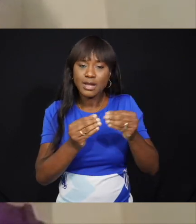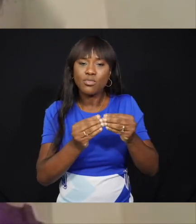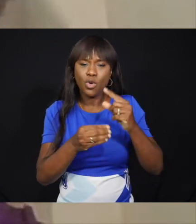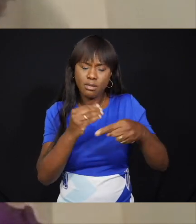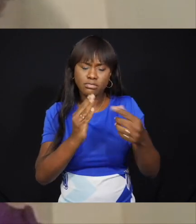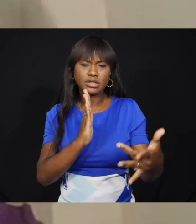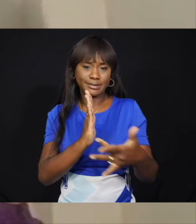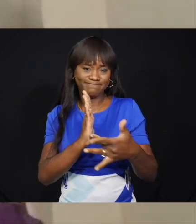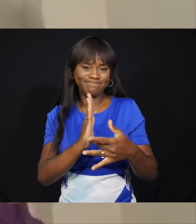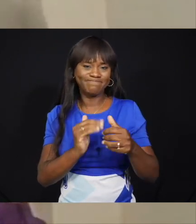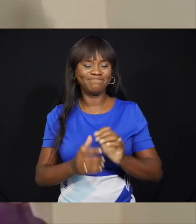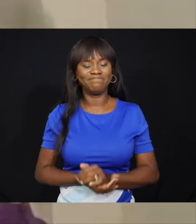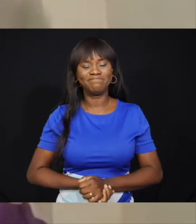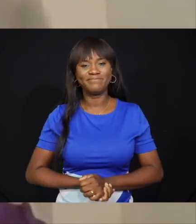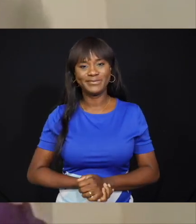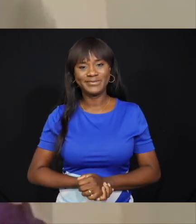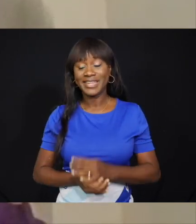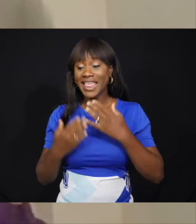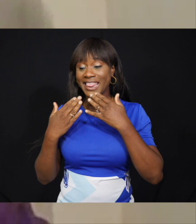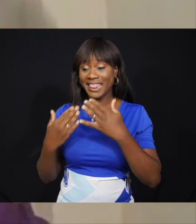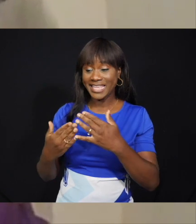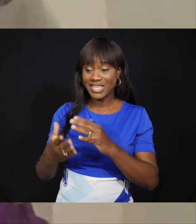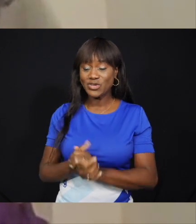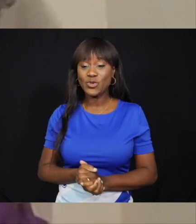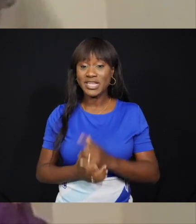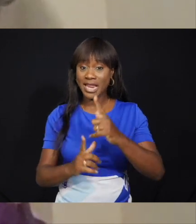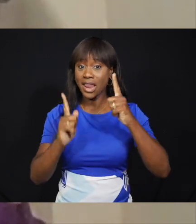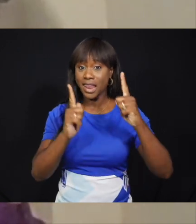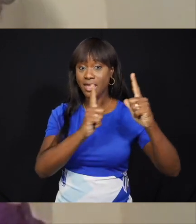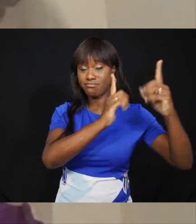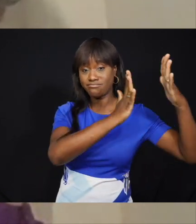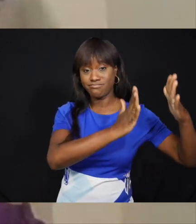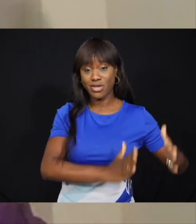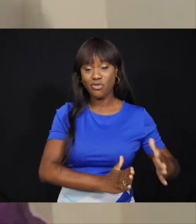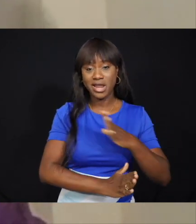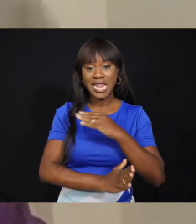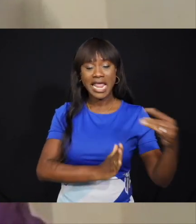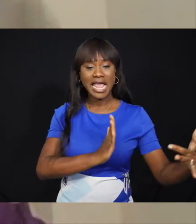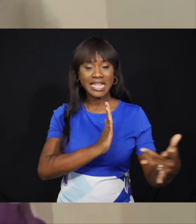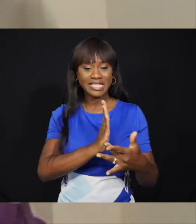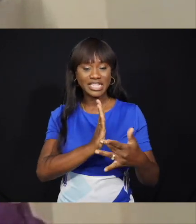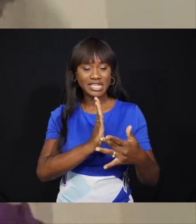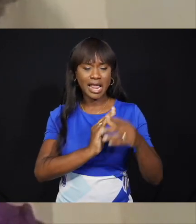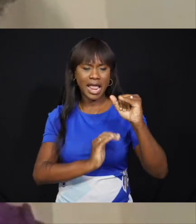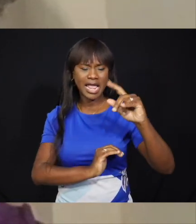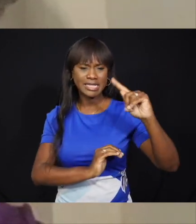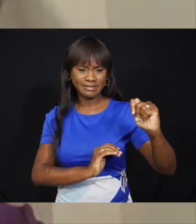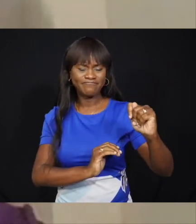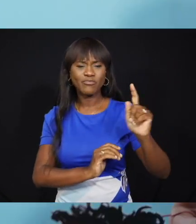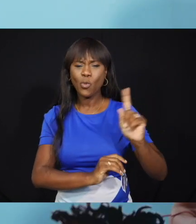capable team members are here to take you there. We are here to help you to become digitally